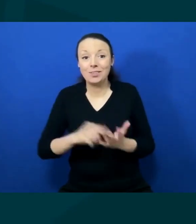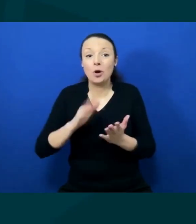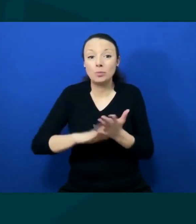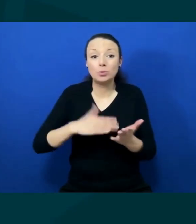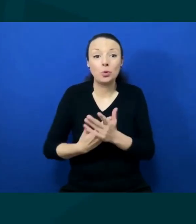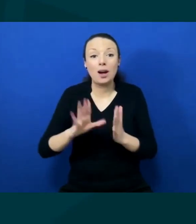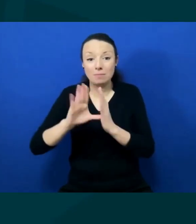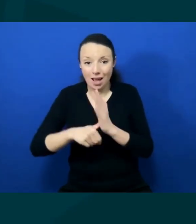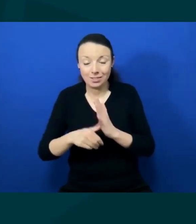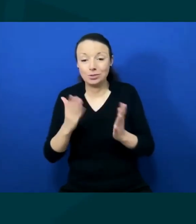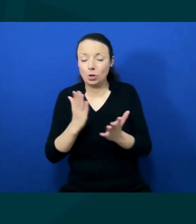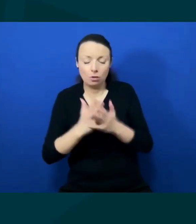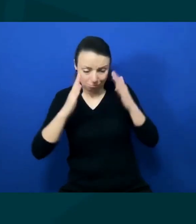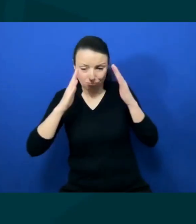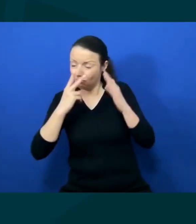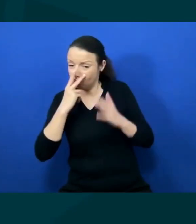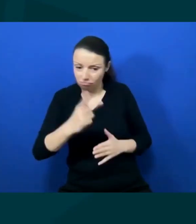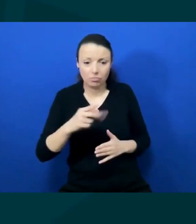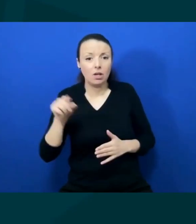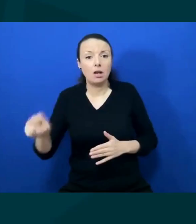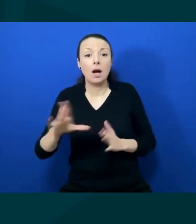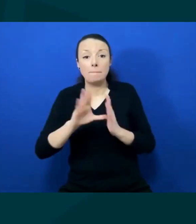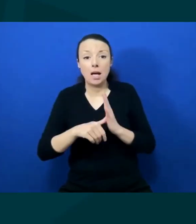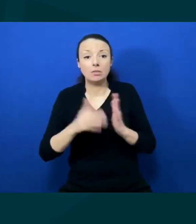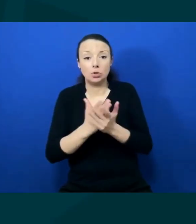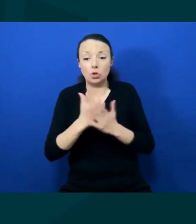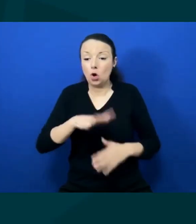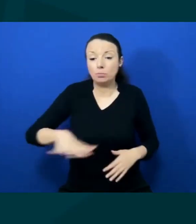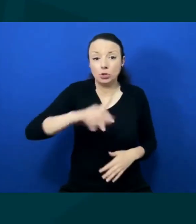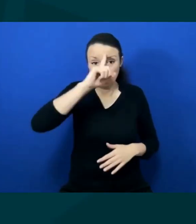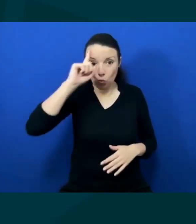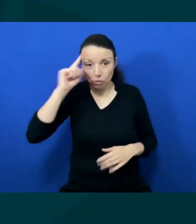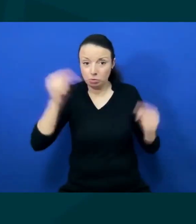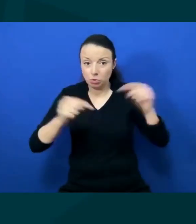it's a very good example that the city is not only public spaces